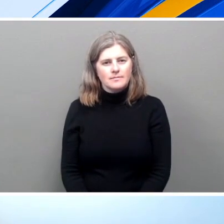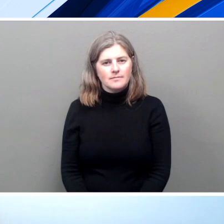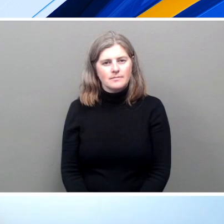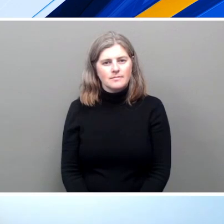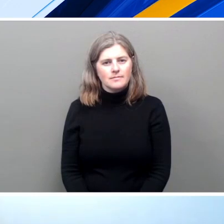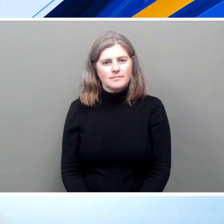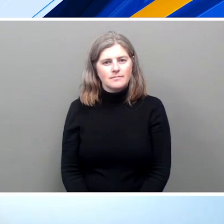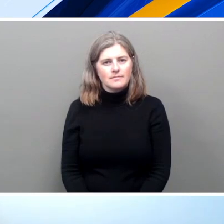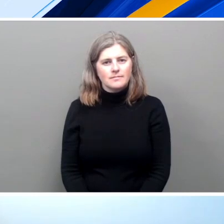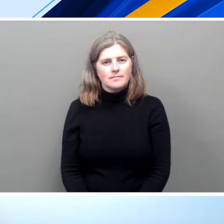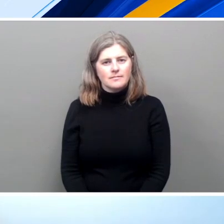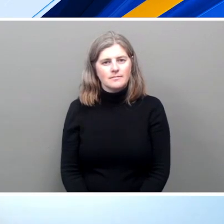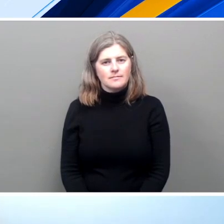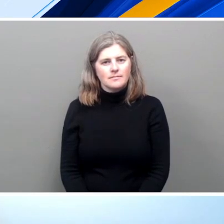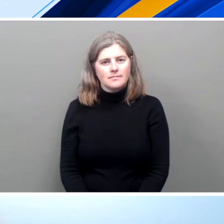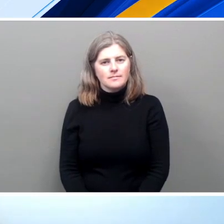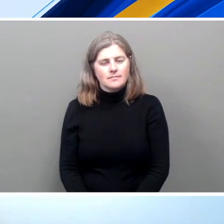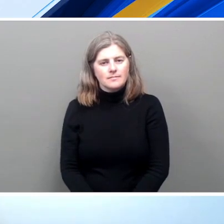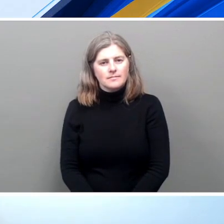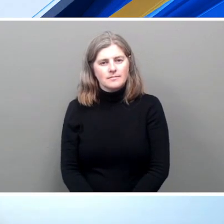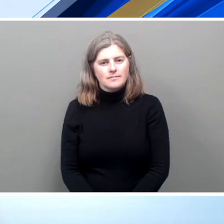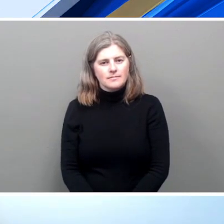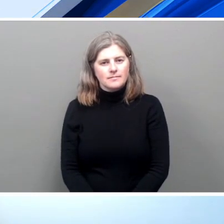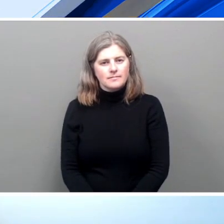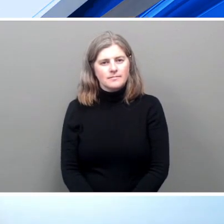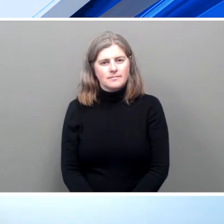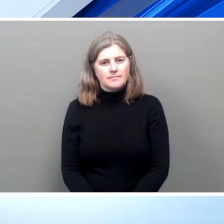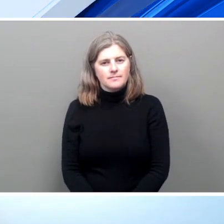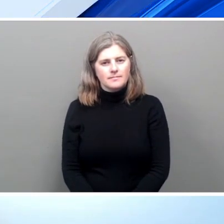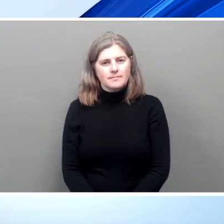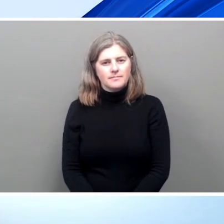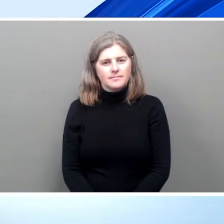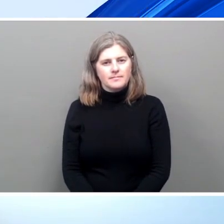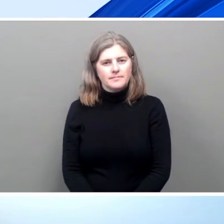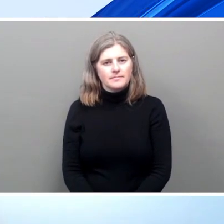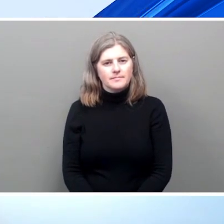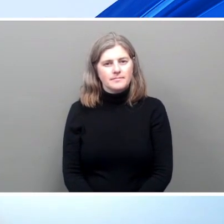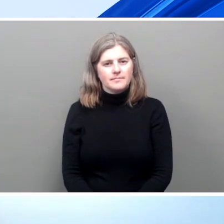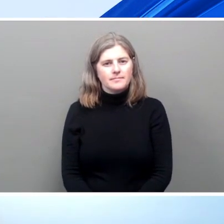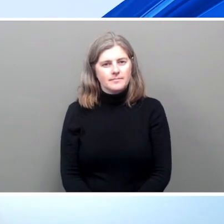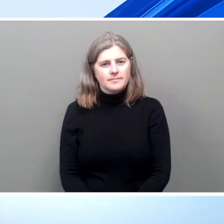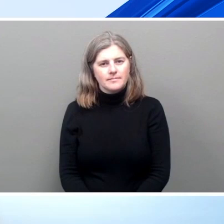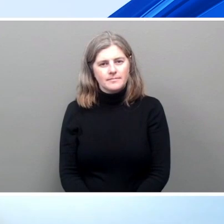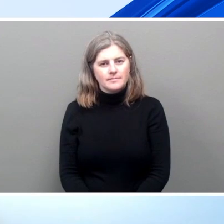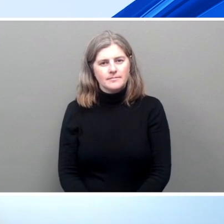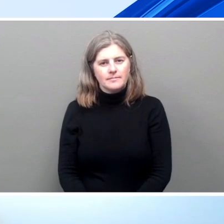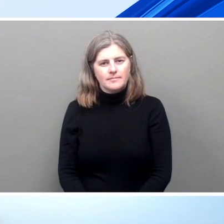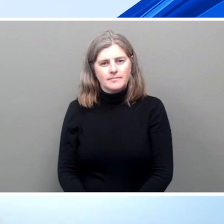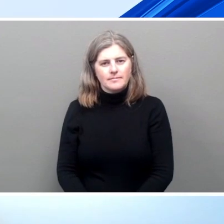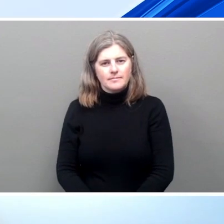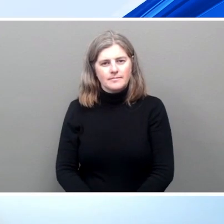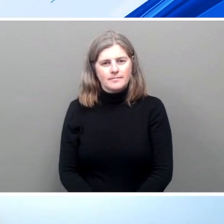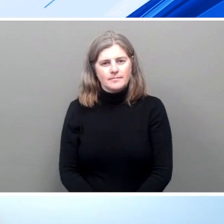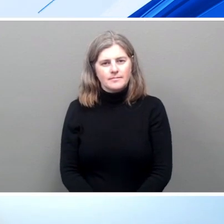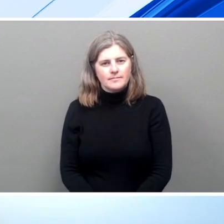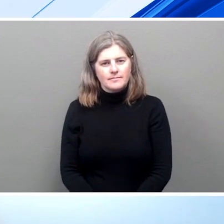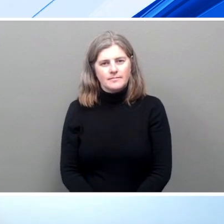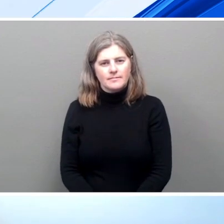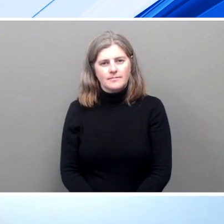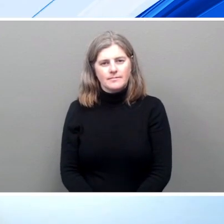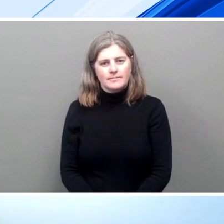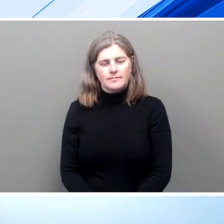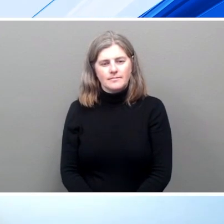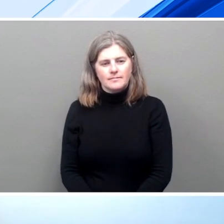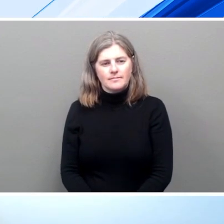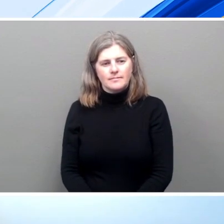La persona que estaba, ¿verdad? Que fue el primer caso aquí, está en aislamiento.